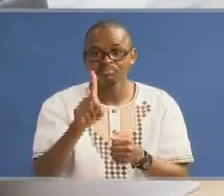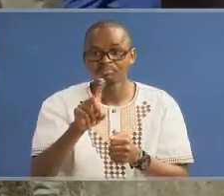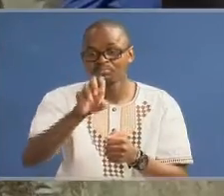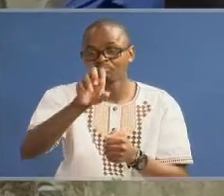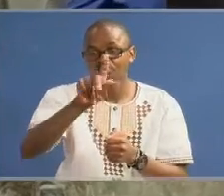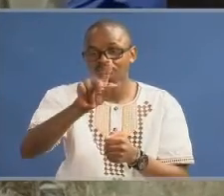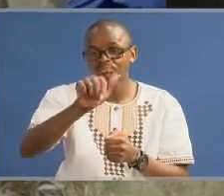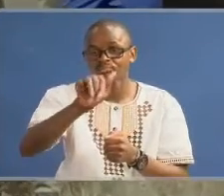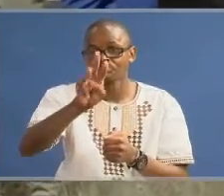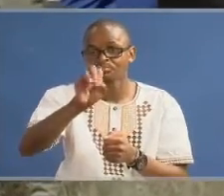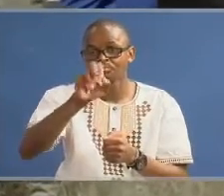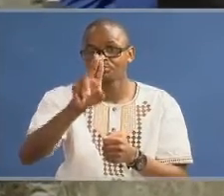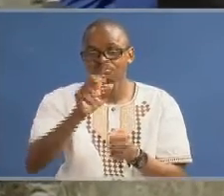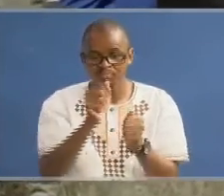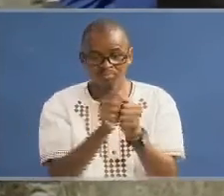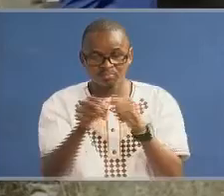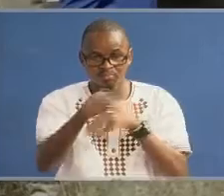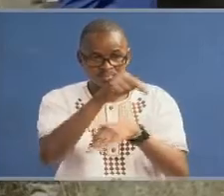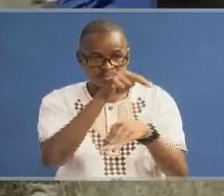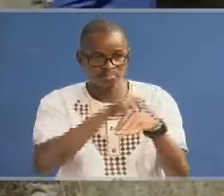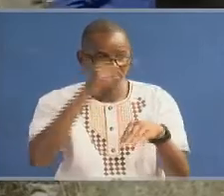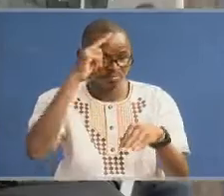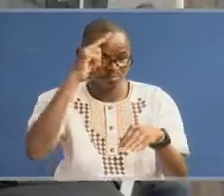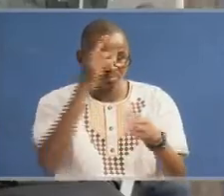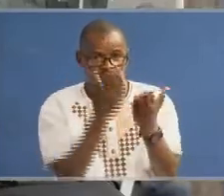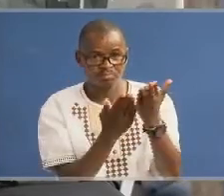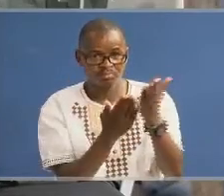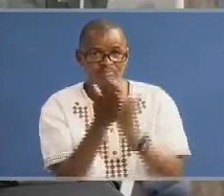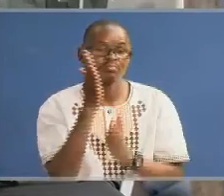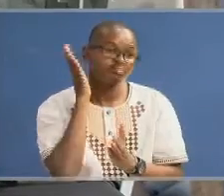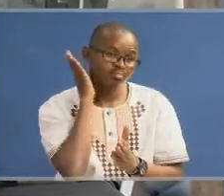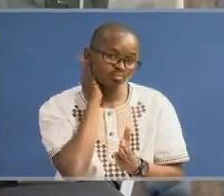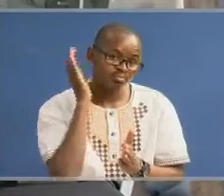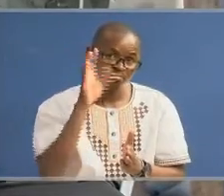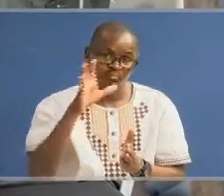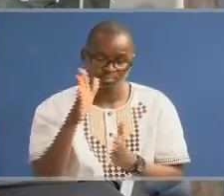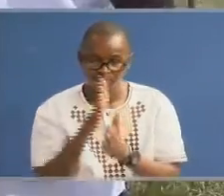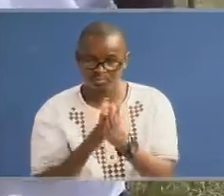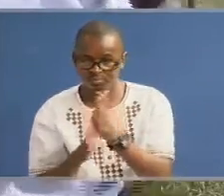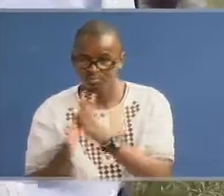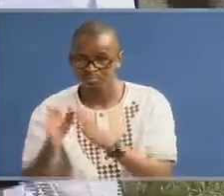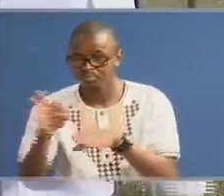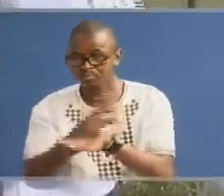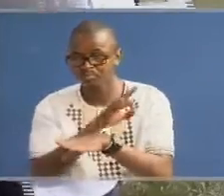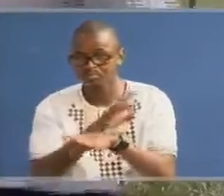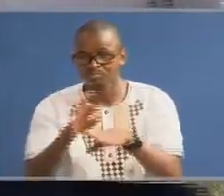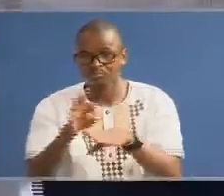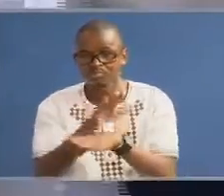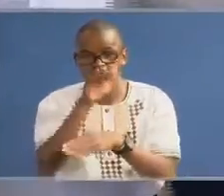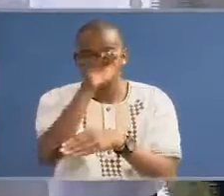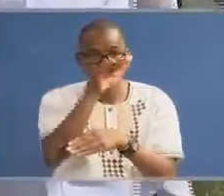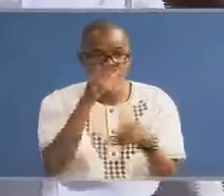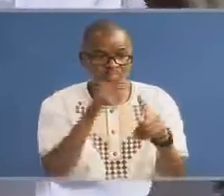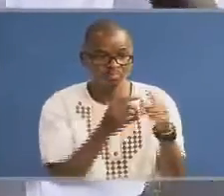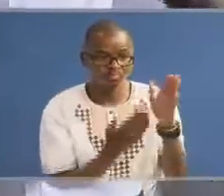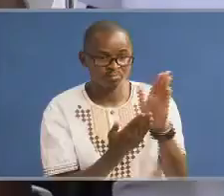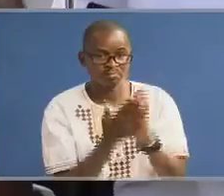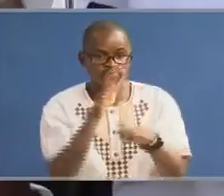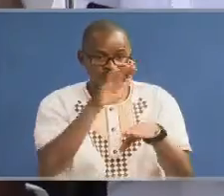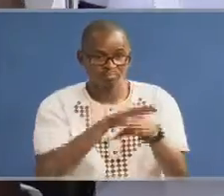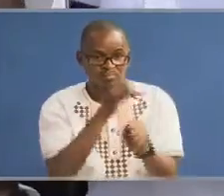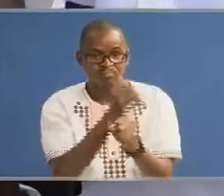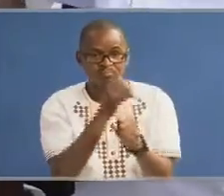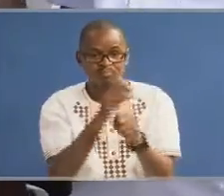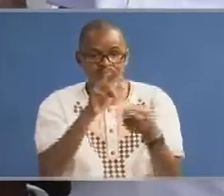Stanley Kamau, who in conjunction with the National Police Service of Murang’a County organized the event, urged motorists to develop a good